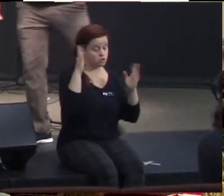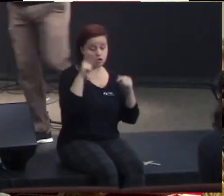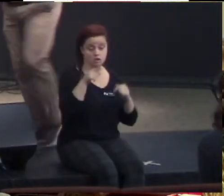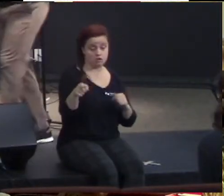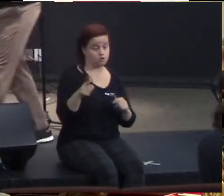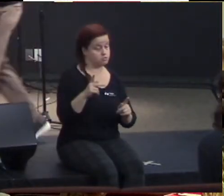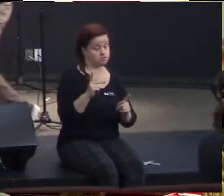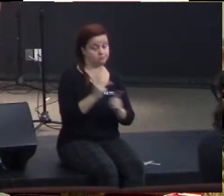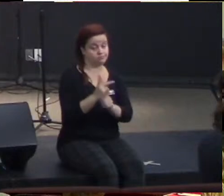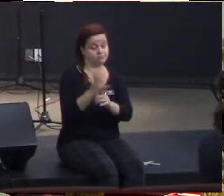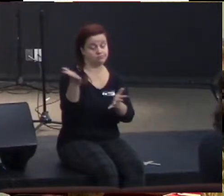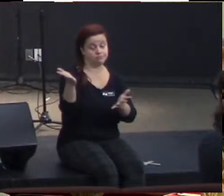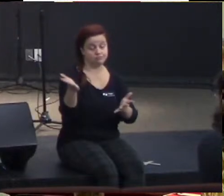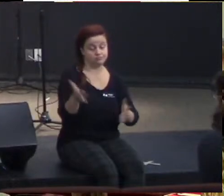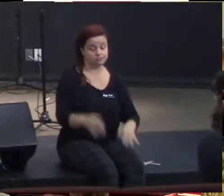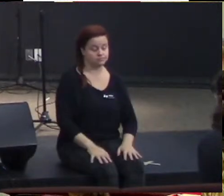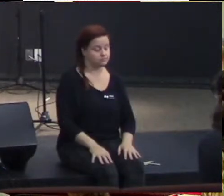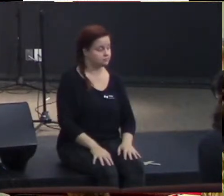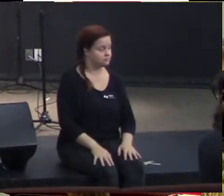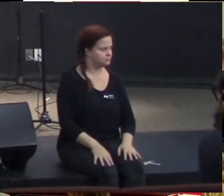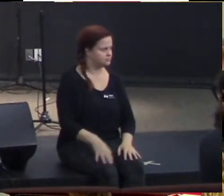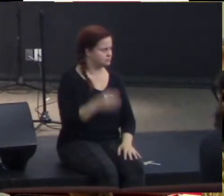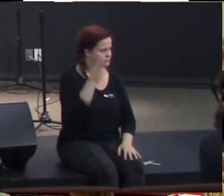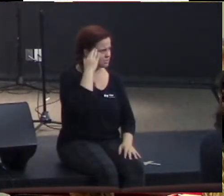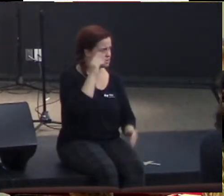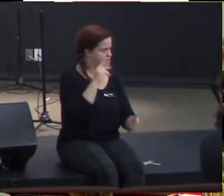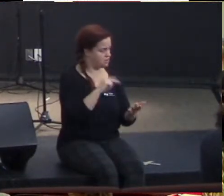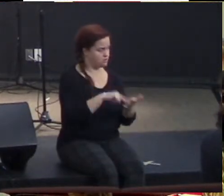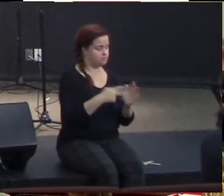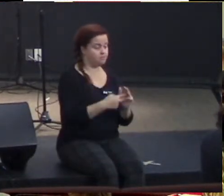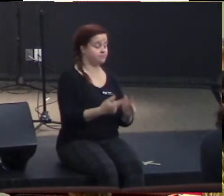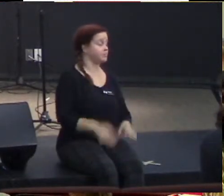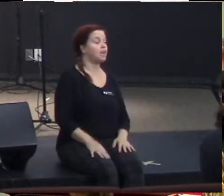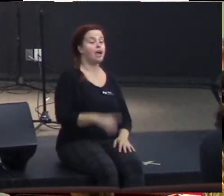mean? It's like, I told him the truth.